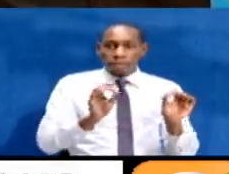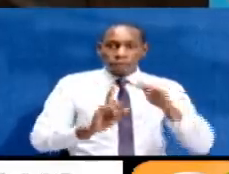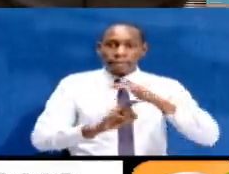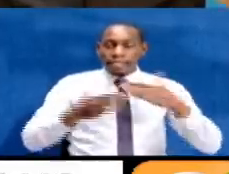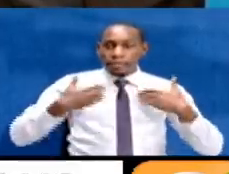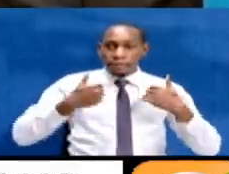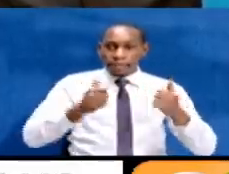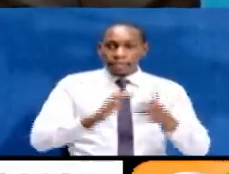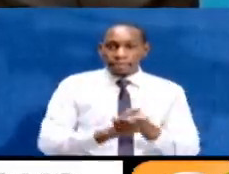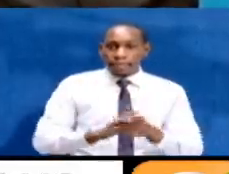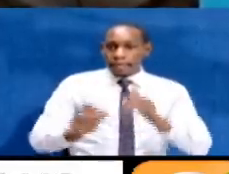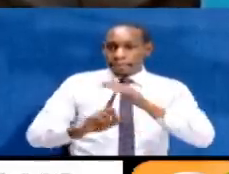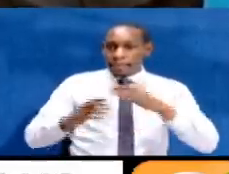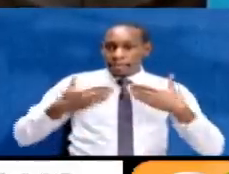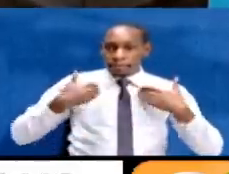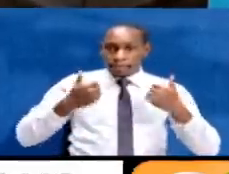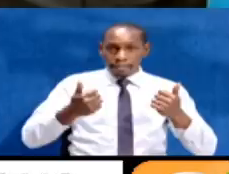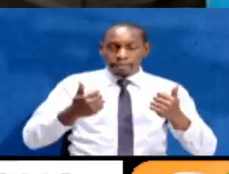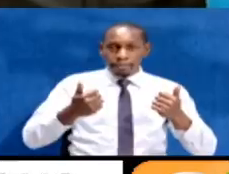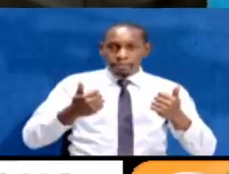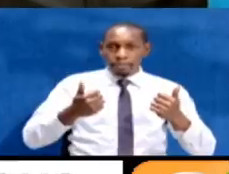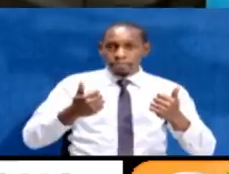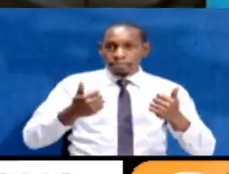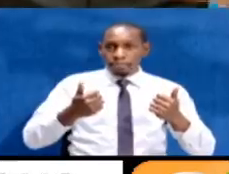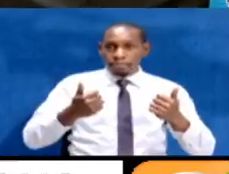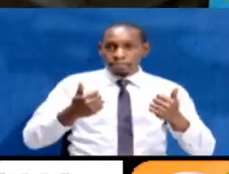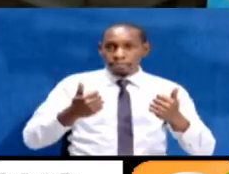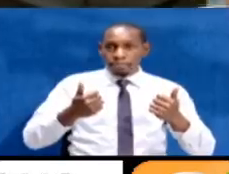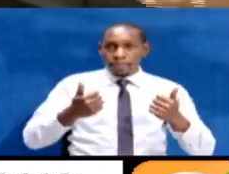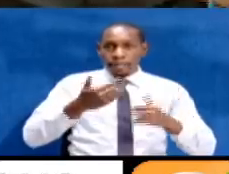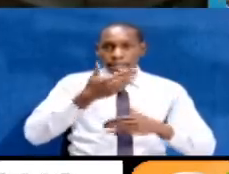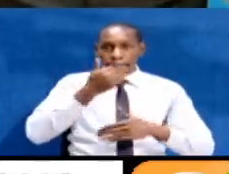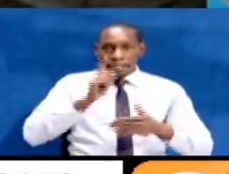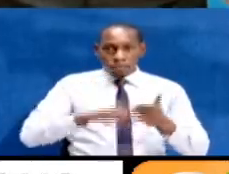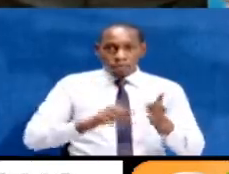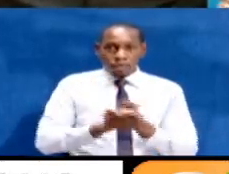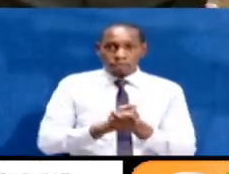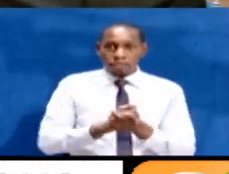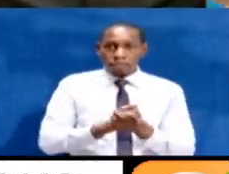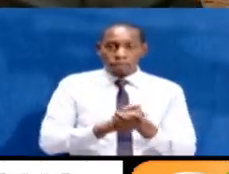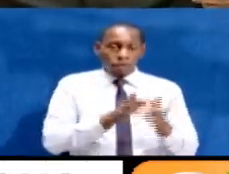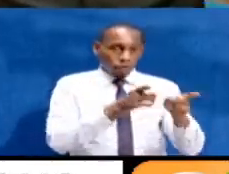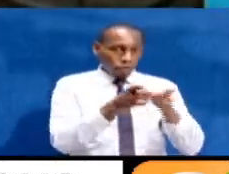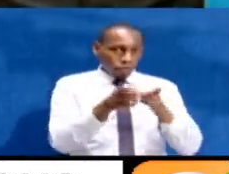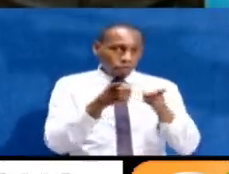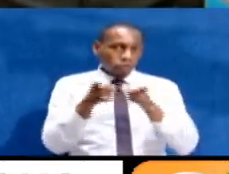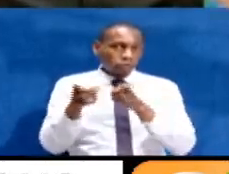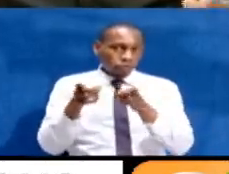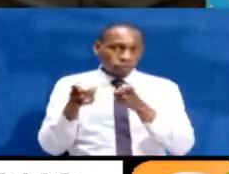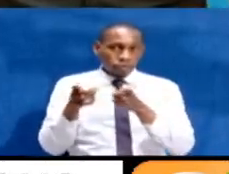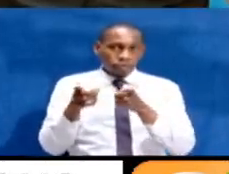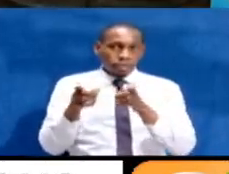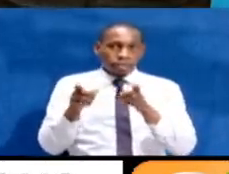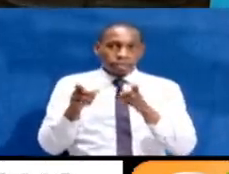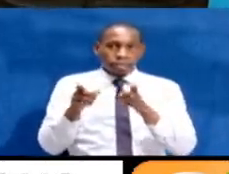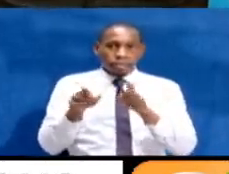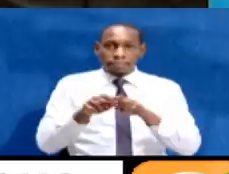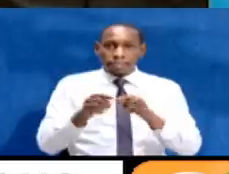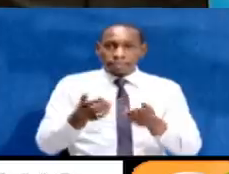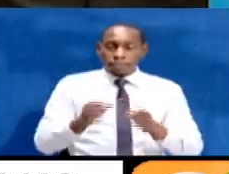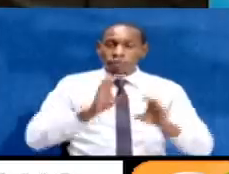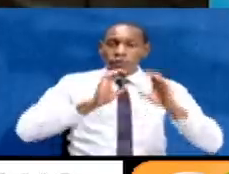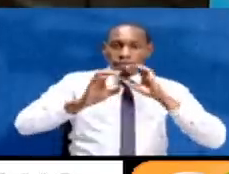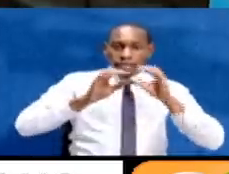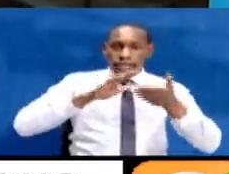Ministry of Health. The Ministry of Health will need to pick some of these things that are going out there and coming up with a